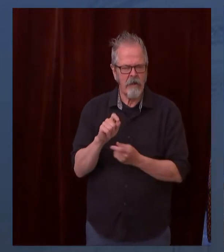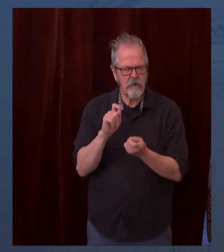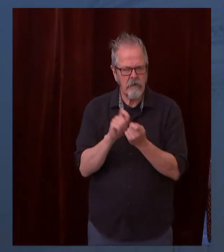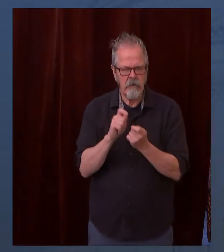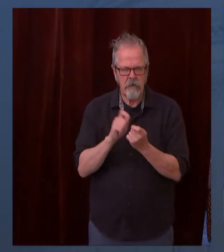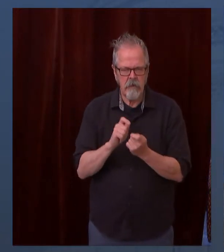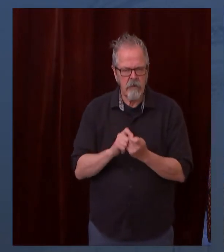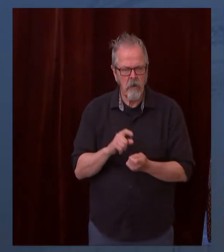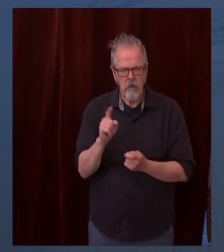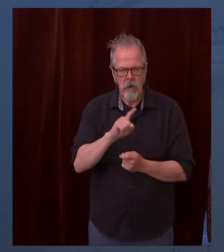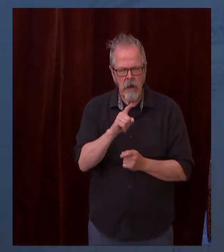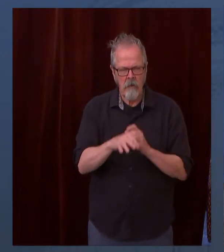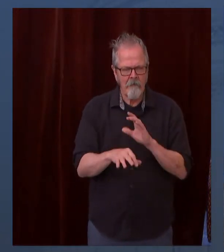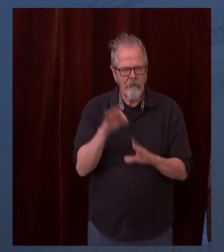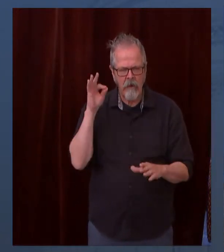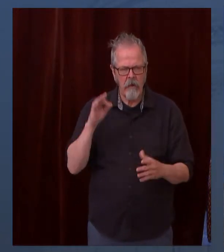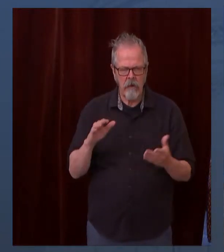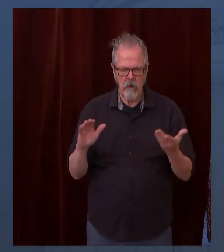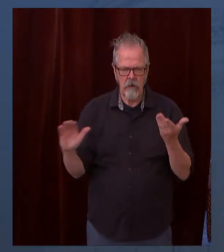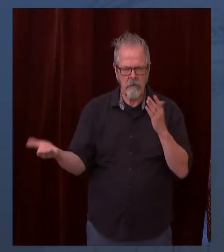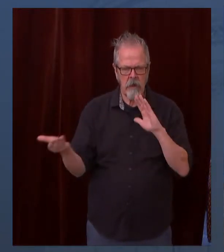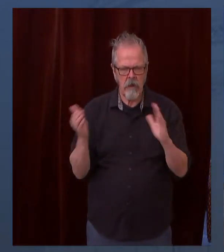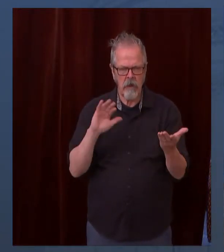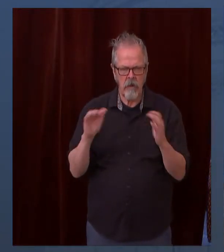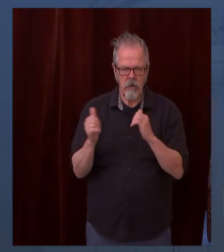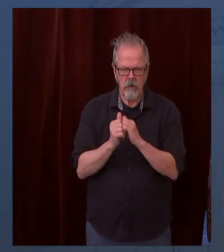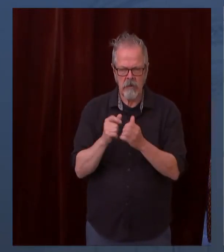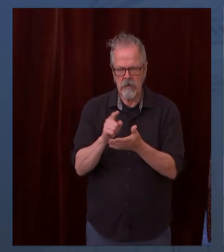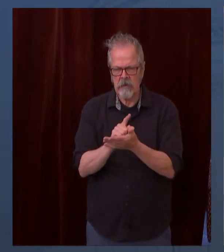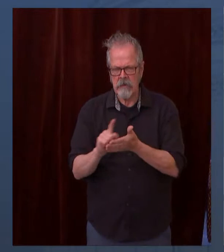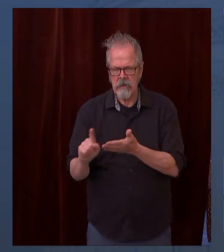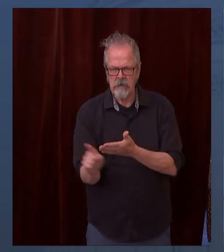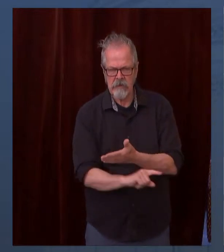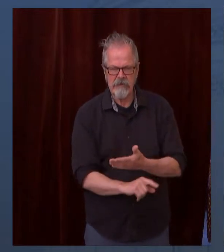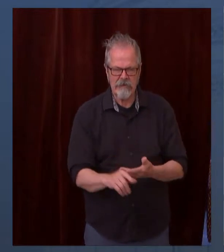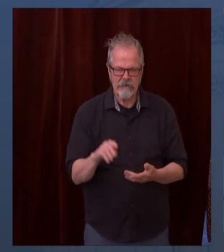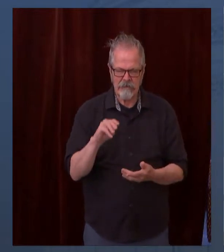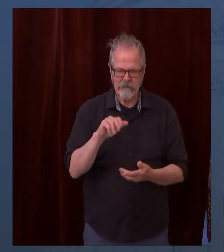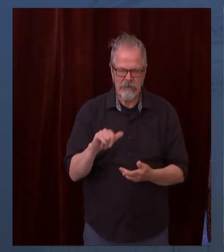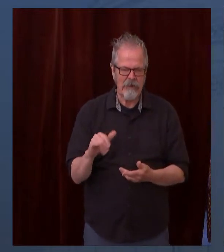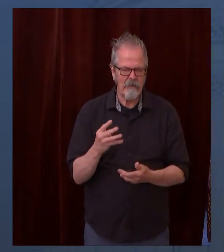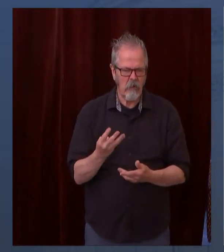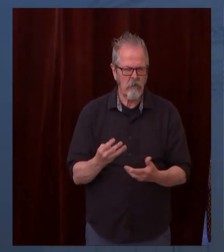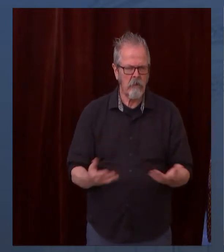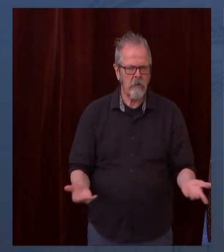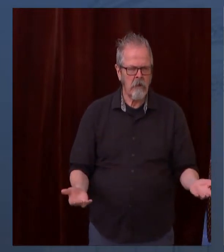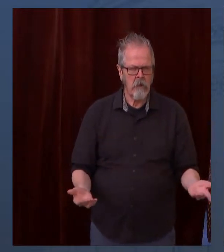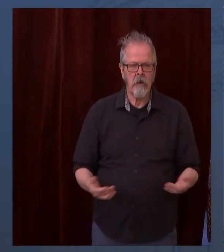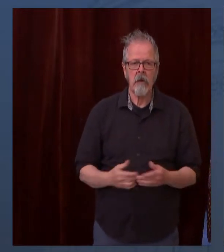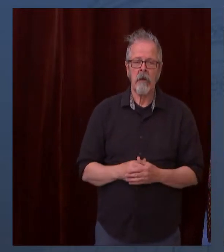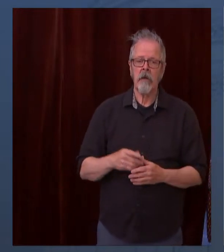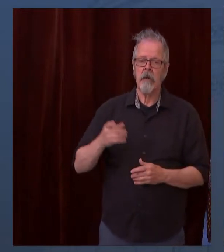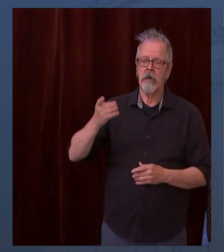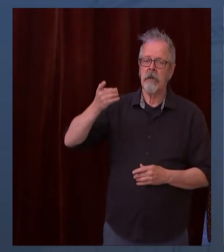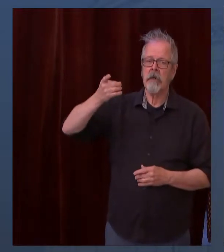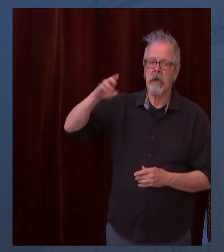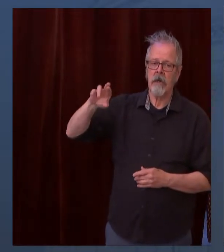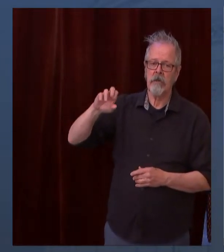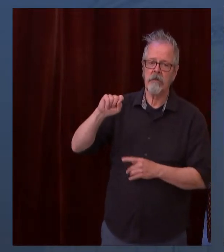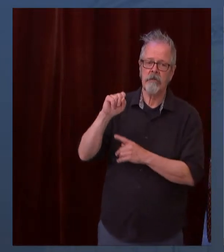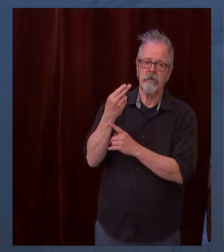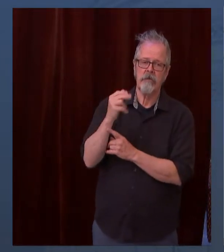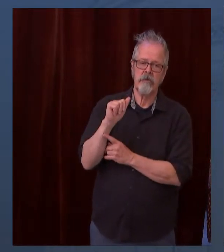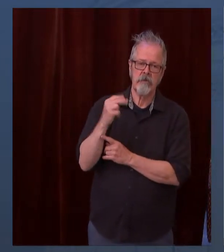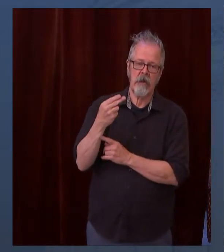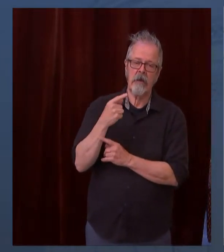Yeah, on the evaluation date, Lacey, let me turn that one to you. But what I will say is the reason that we moved to Tuesday